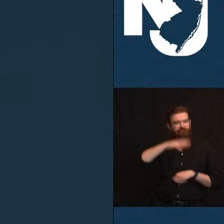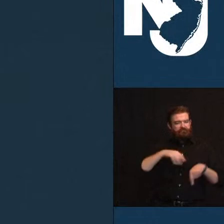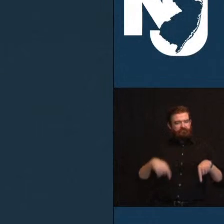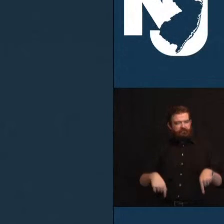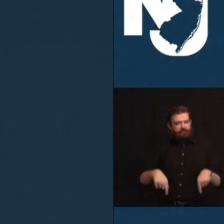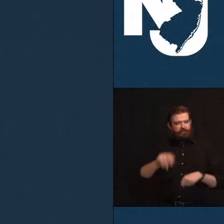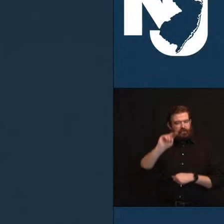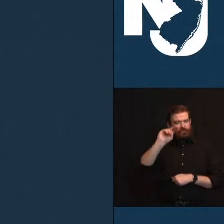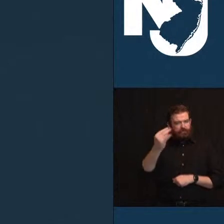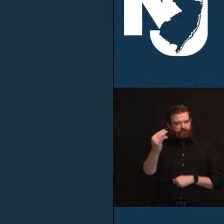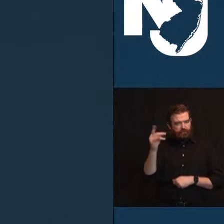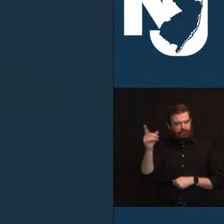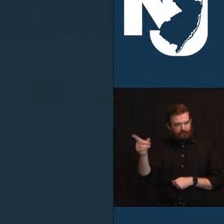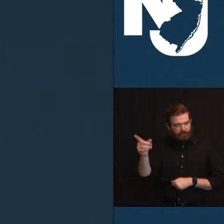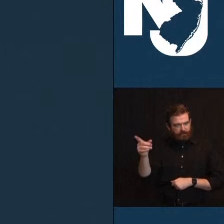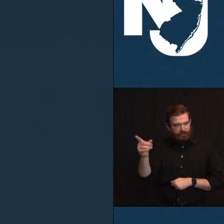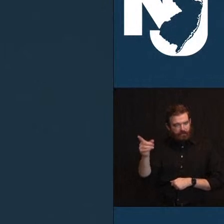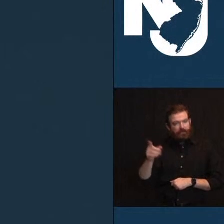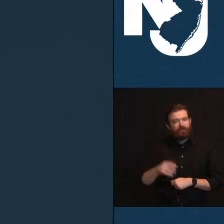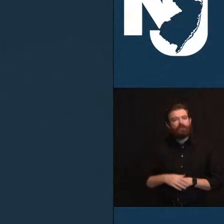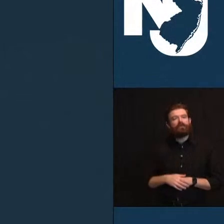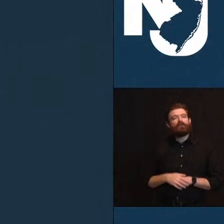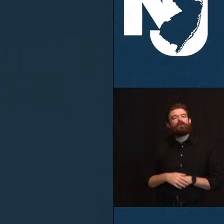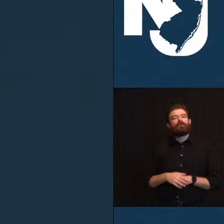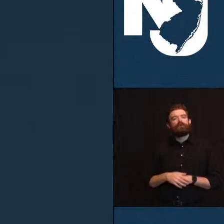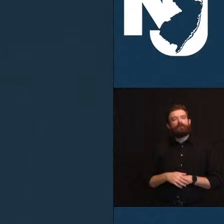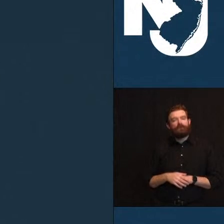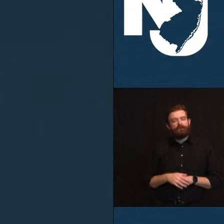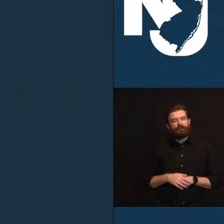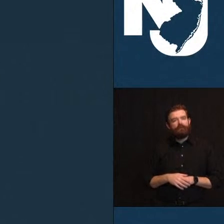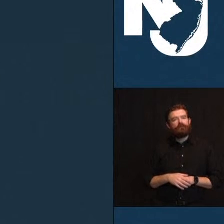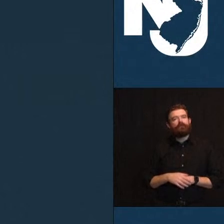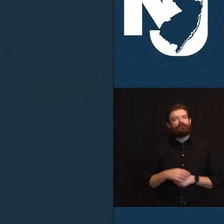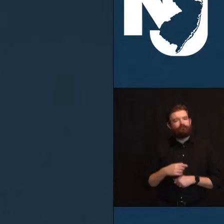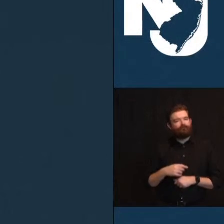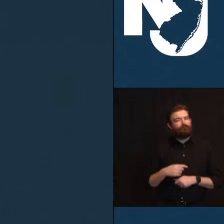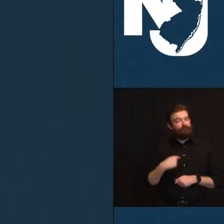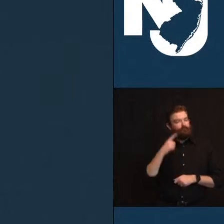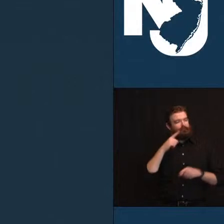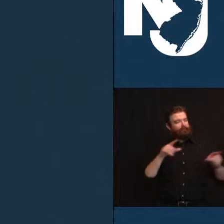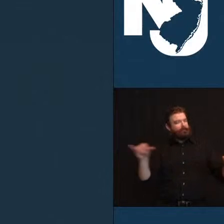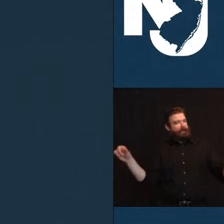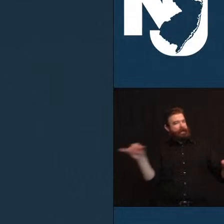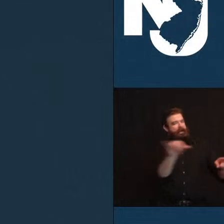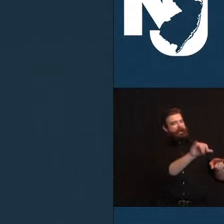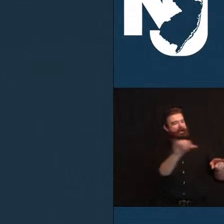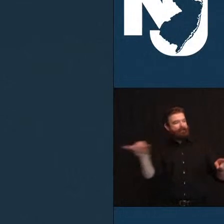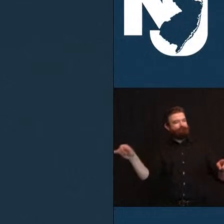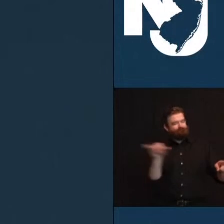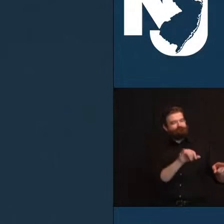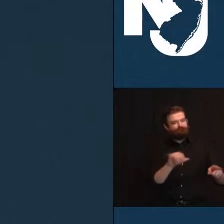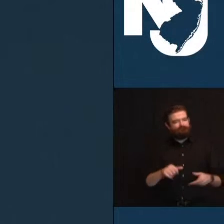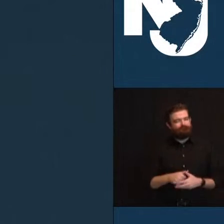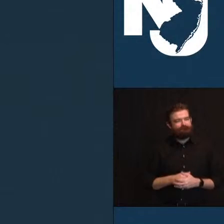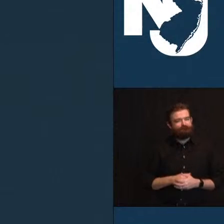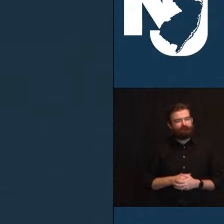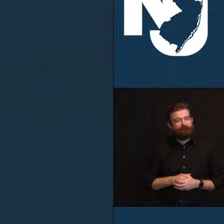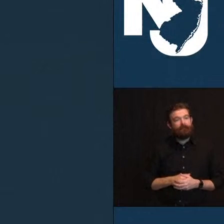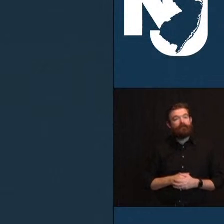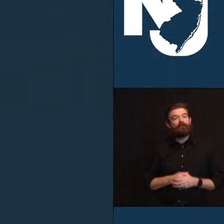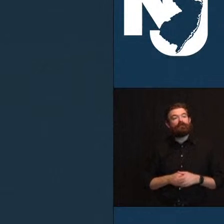him on the program. Jack retired his microphone in 2013. He was among 7